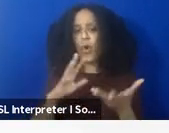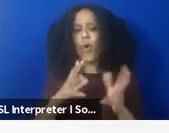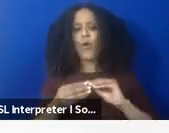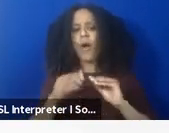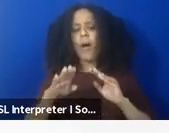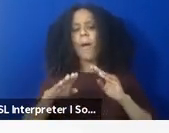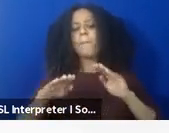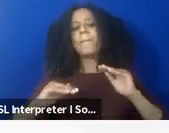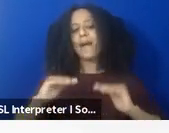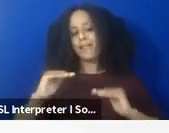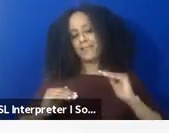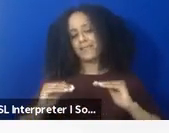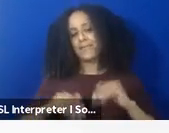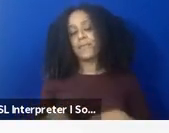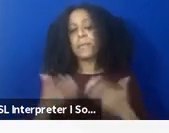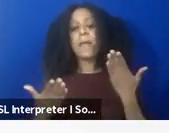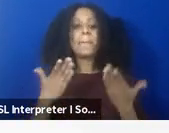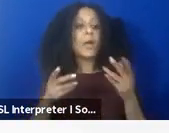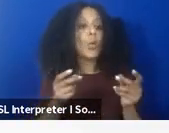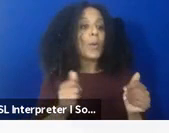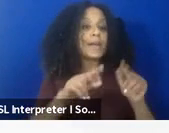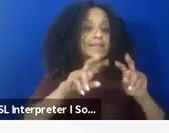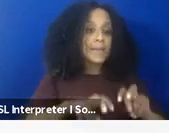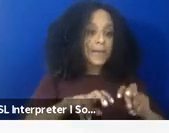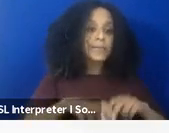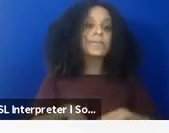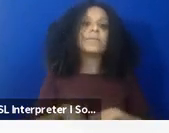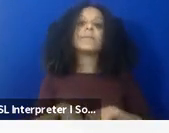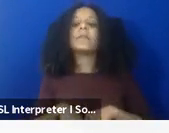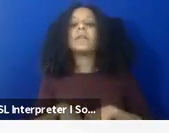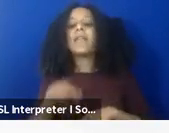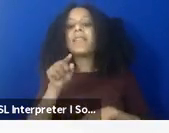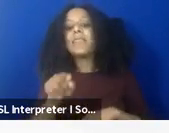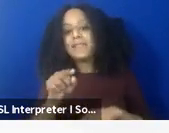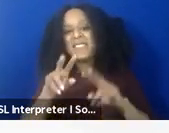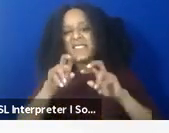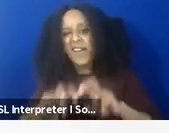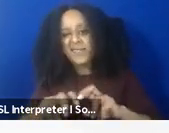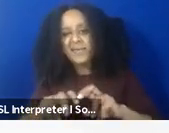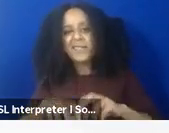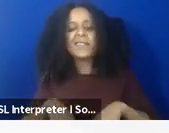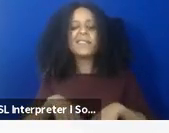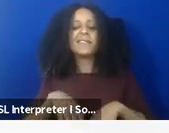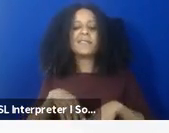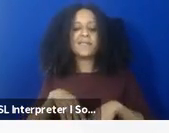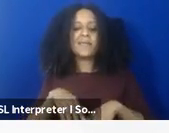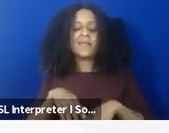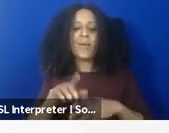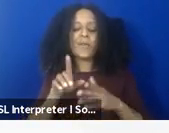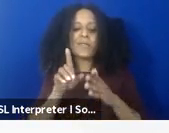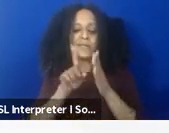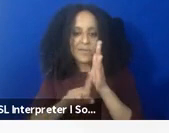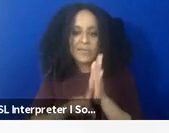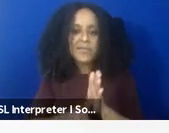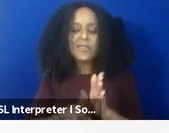it can be something like a quick assessment of balance, like the Romberg on foam. And this is the assessment done by the NHANES study. It's a very